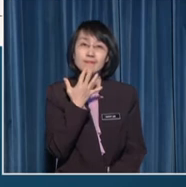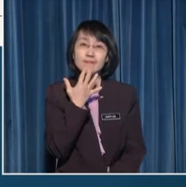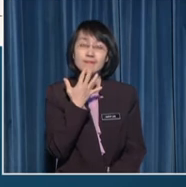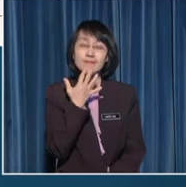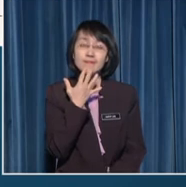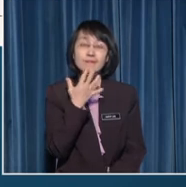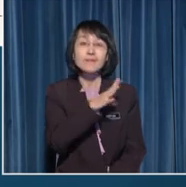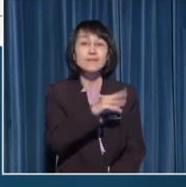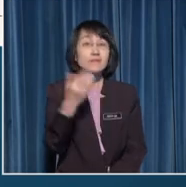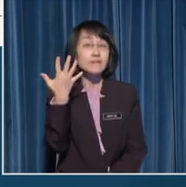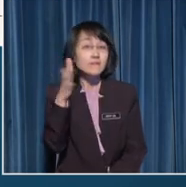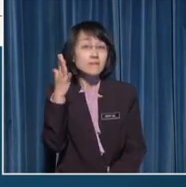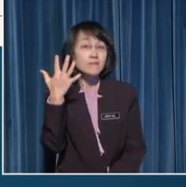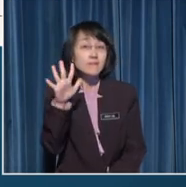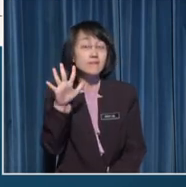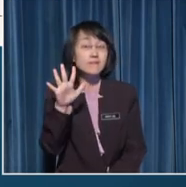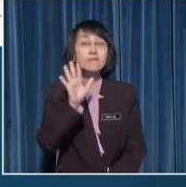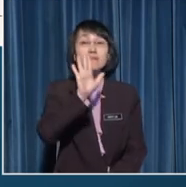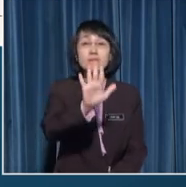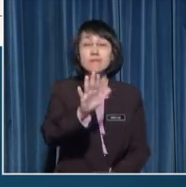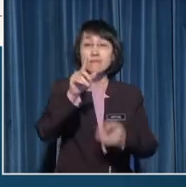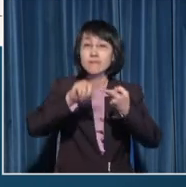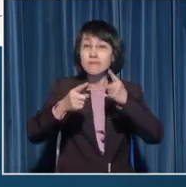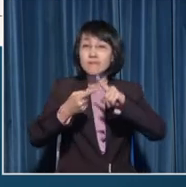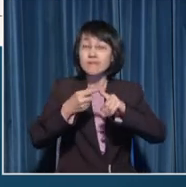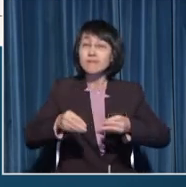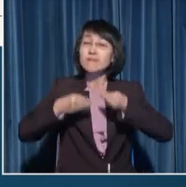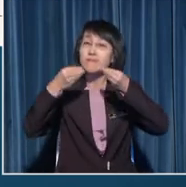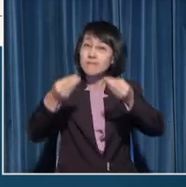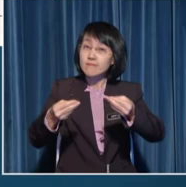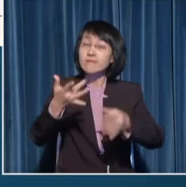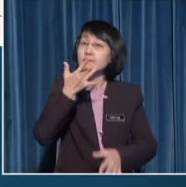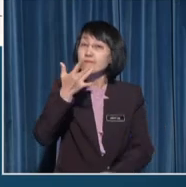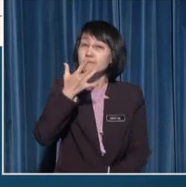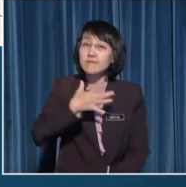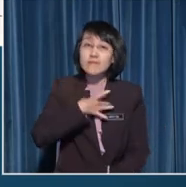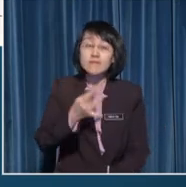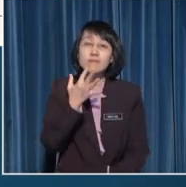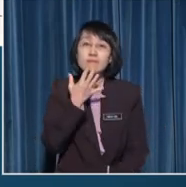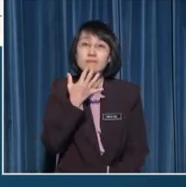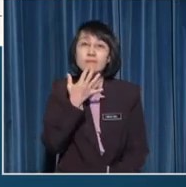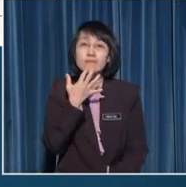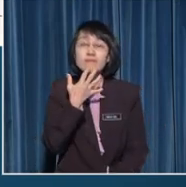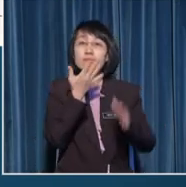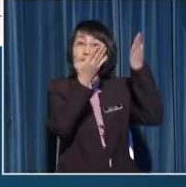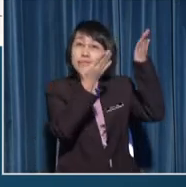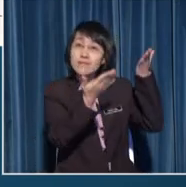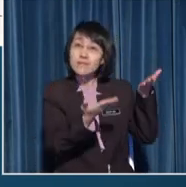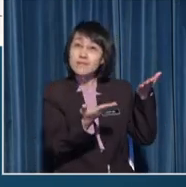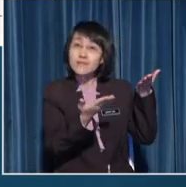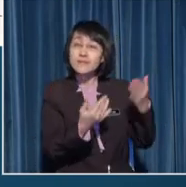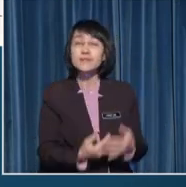And 15 of your friends give their favorite colors like this.